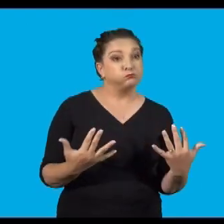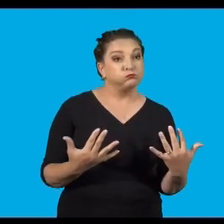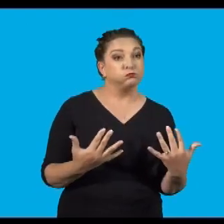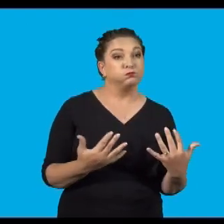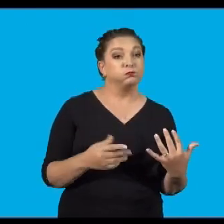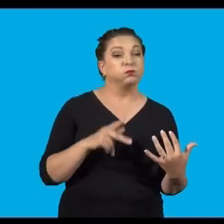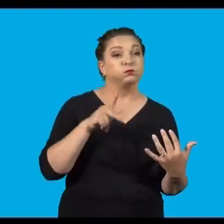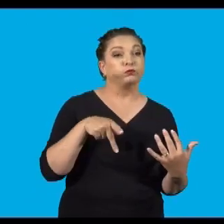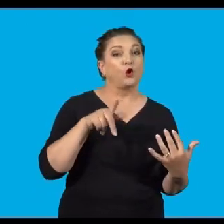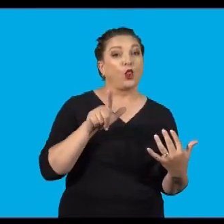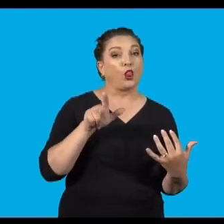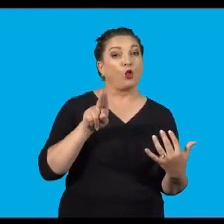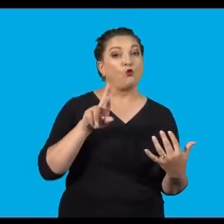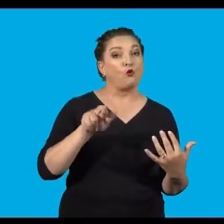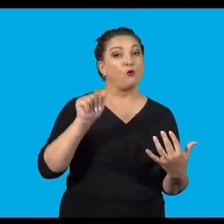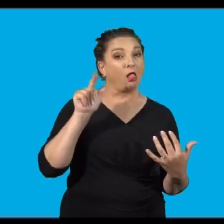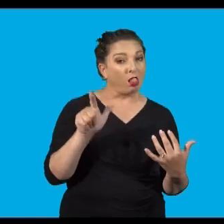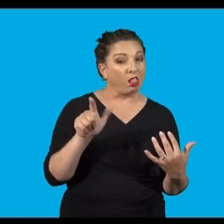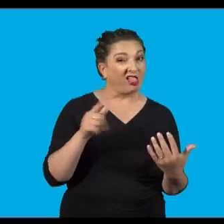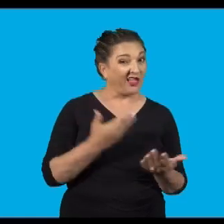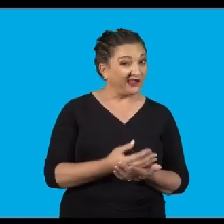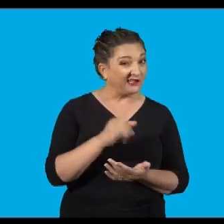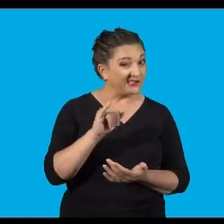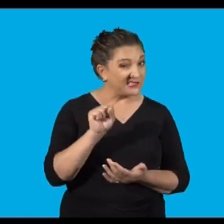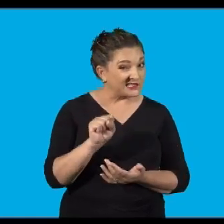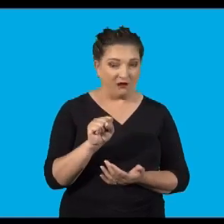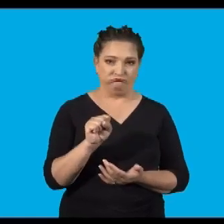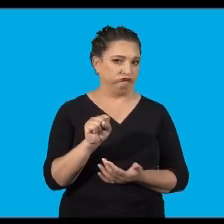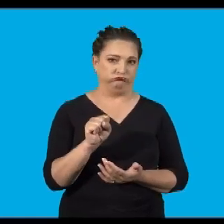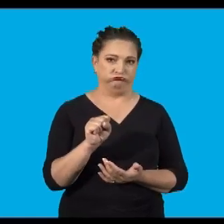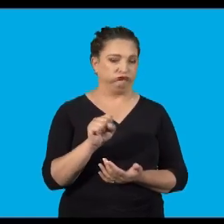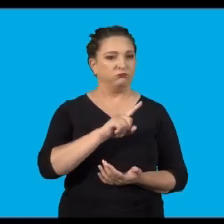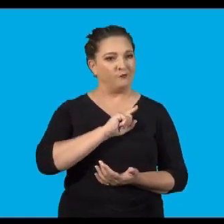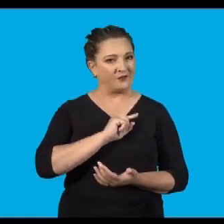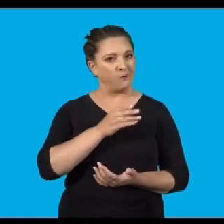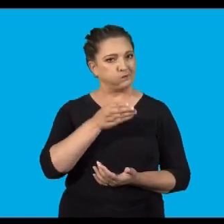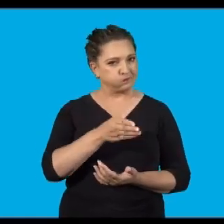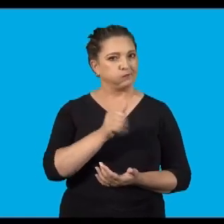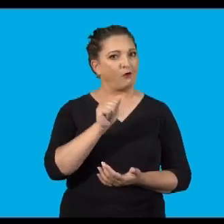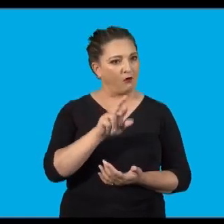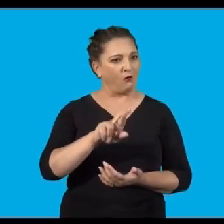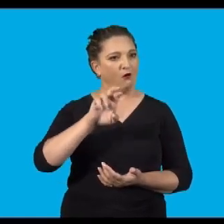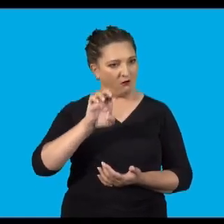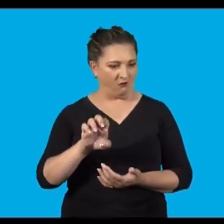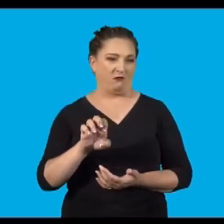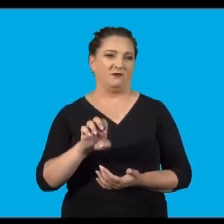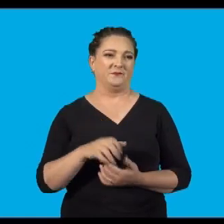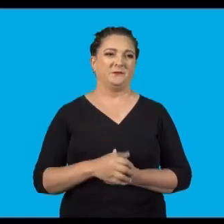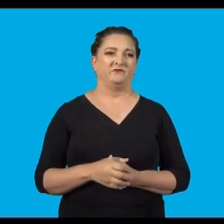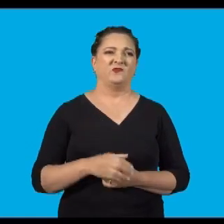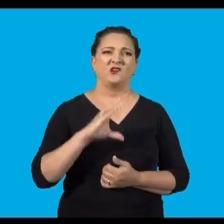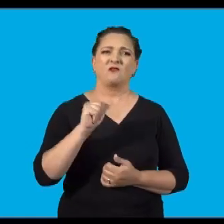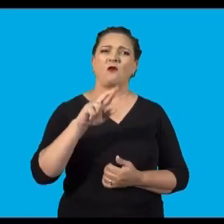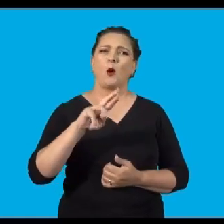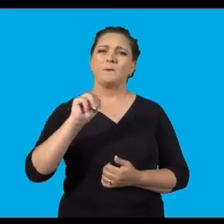there. So because it's plural, it cannot be is swimming. And therefore, in our response, we see the are